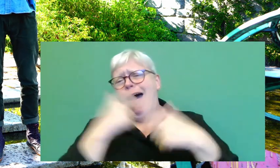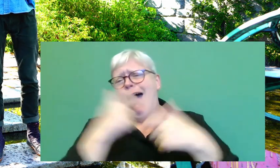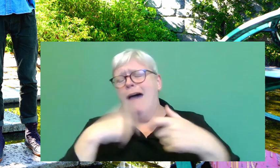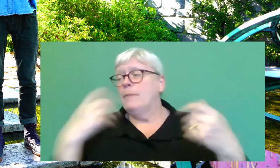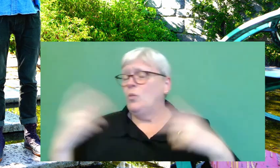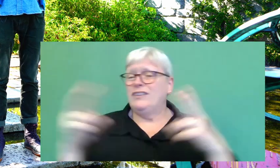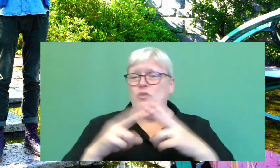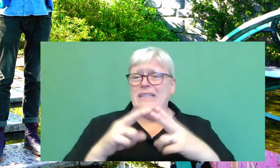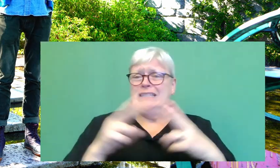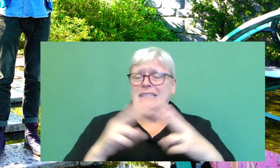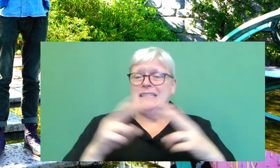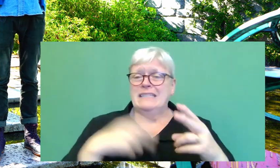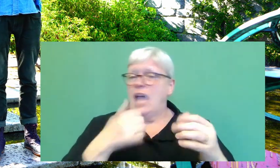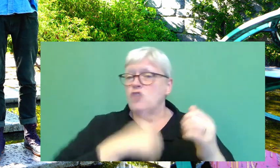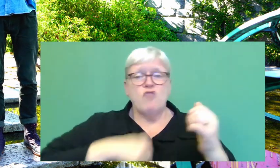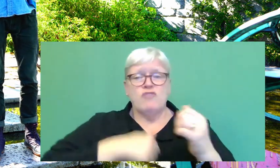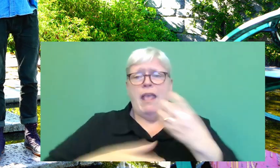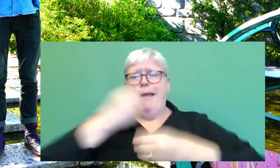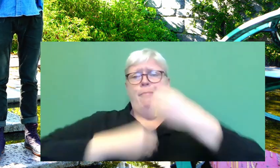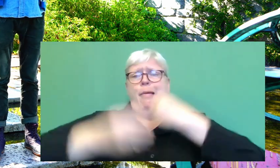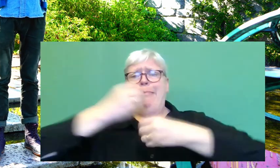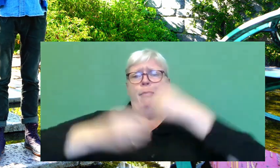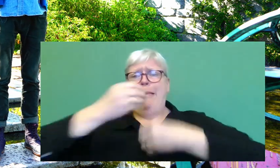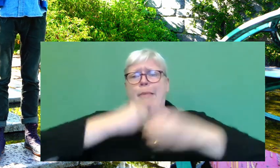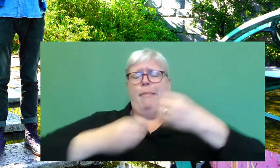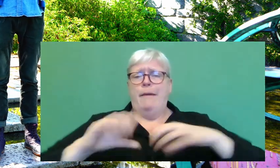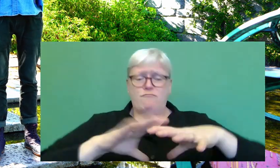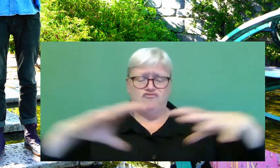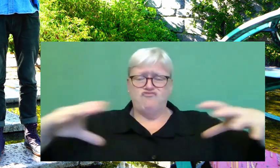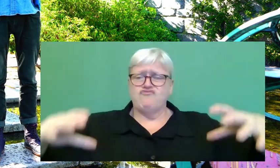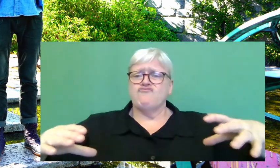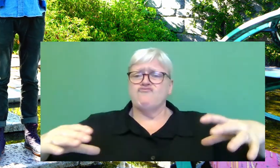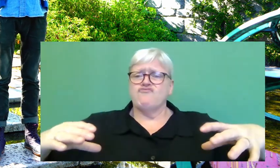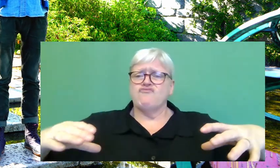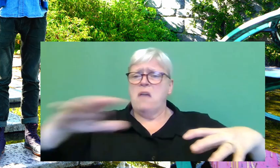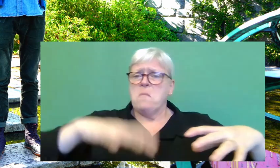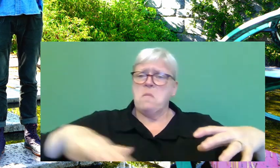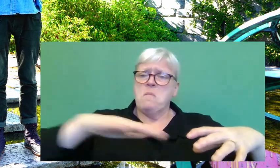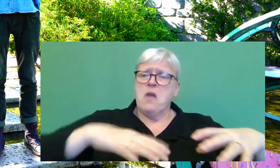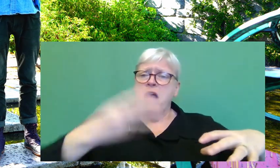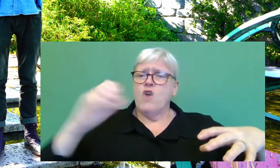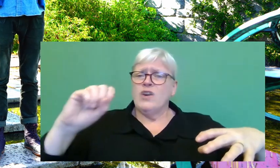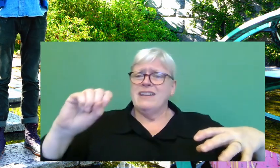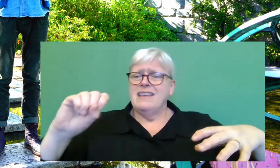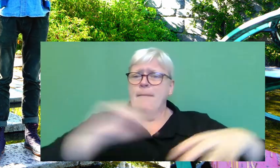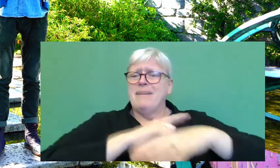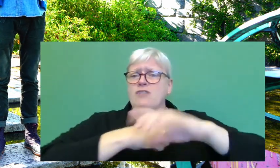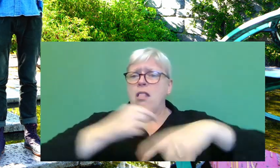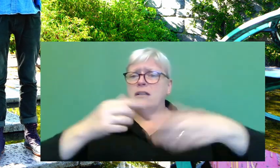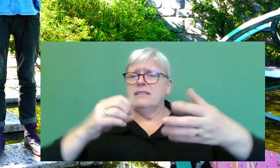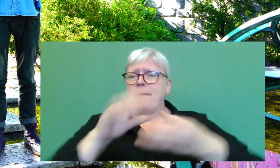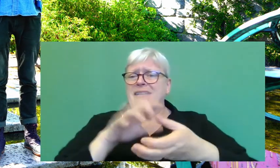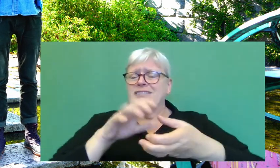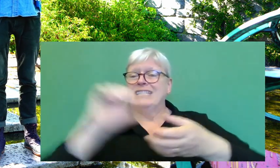us gorging ourselves on a platter boasting an estimated 40 mussels, 60 prawn tails,